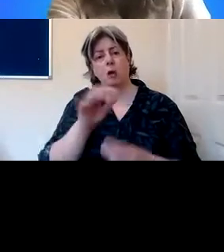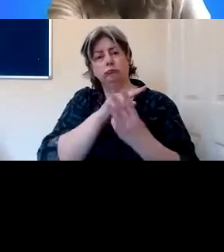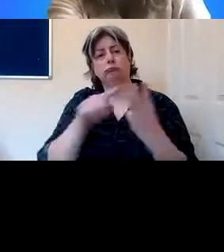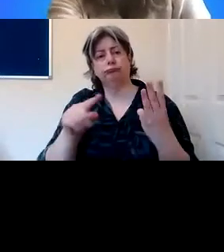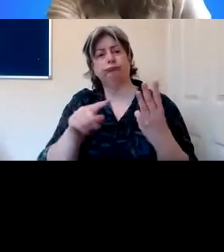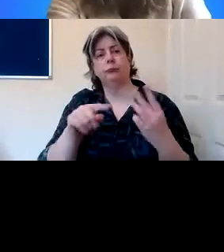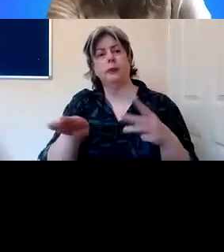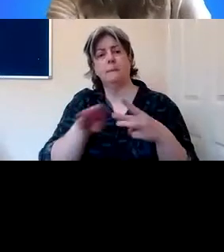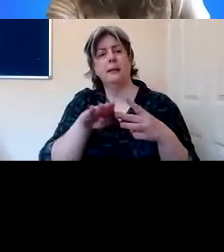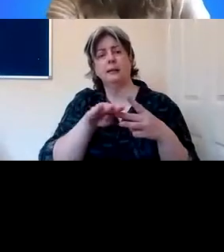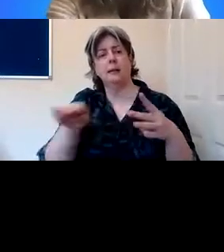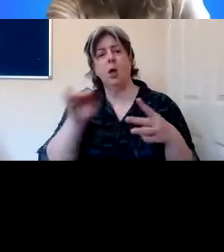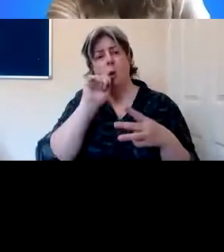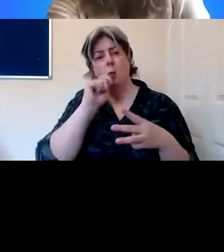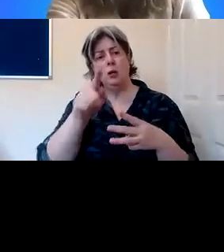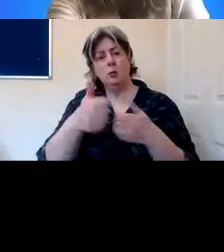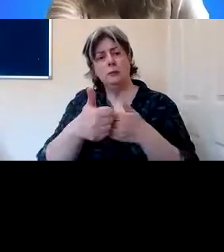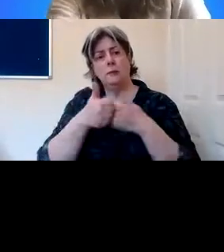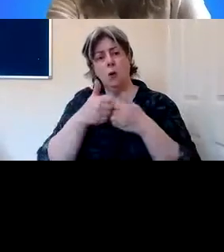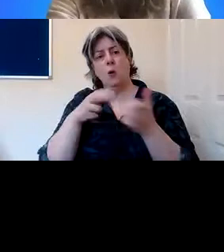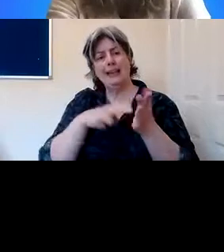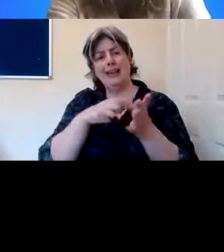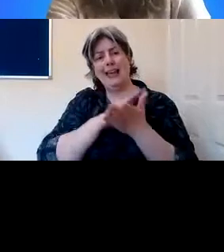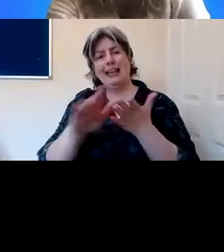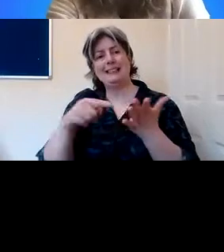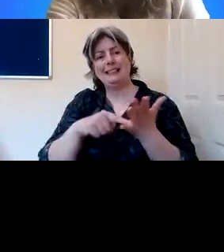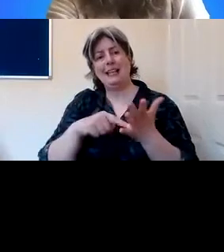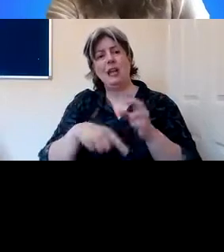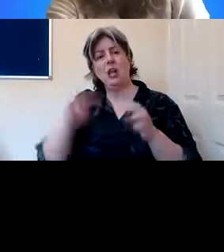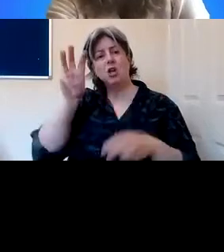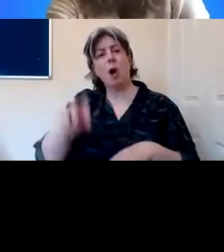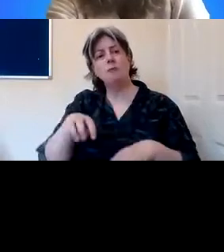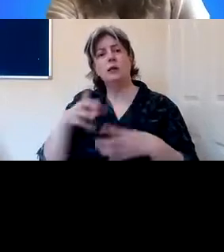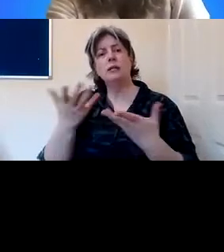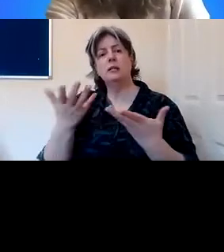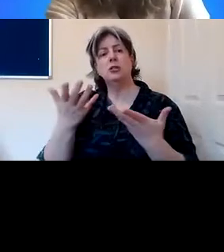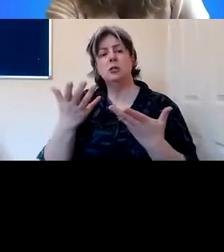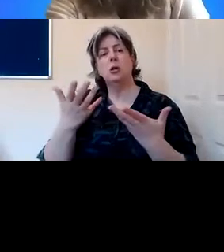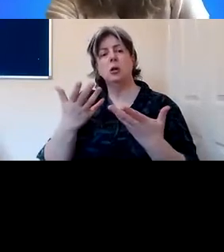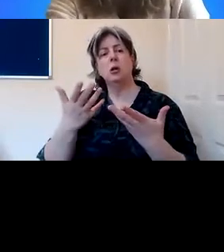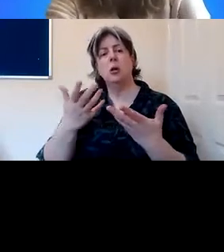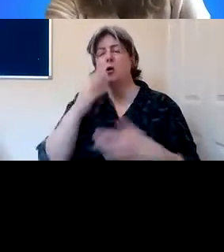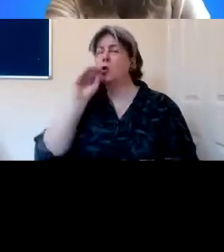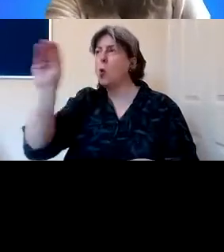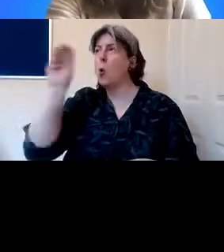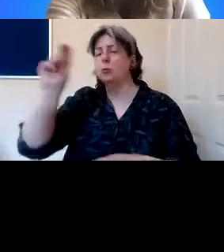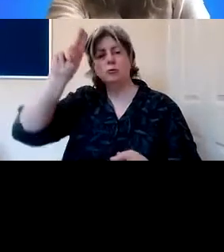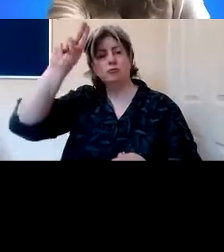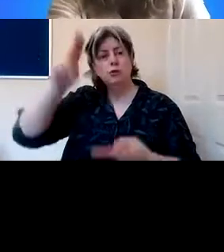support NAHT Cymru's call to review the middle tier? And that question goes to Stefan first of all,